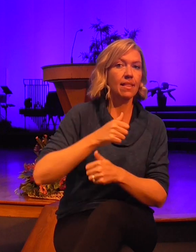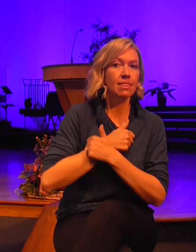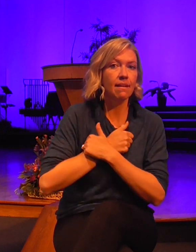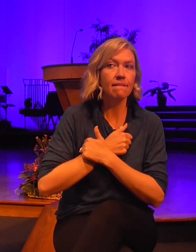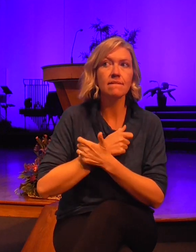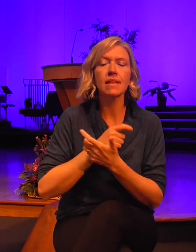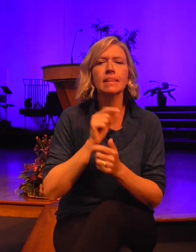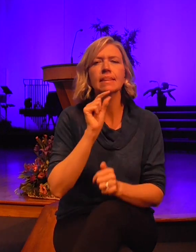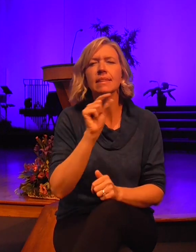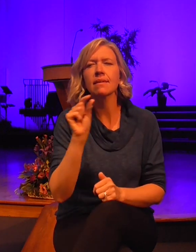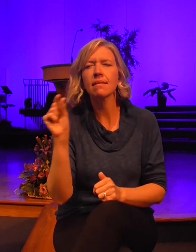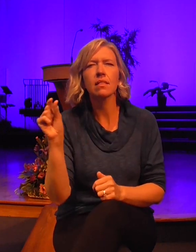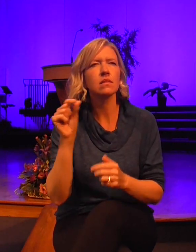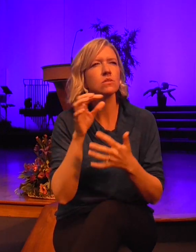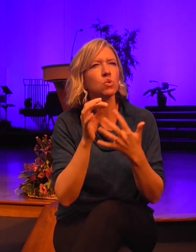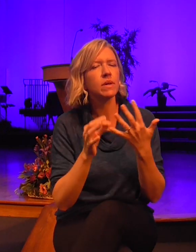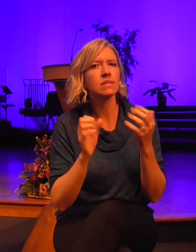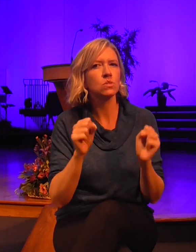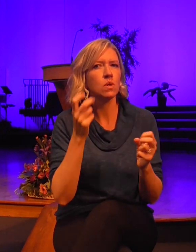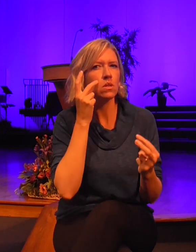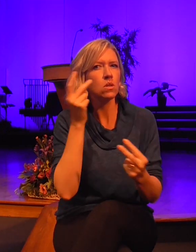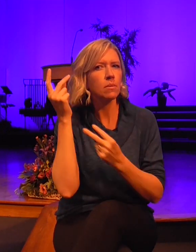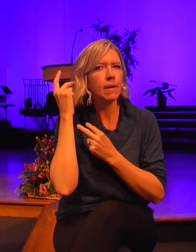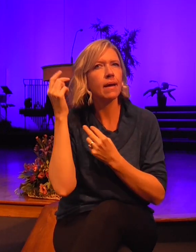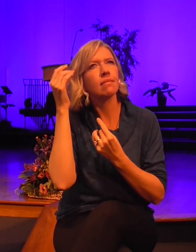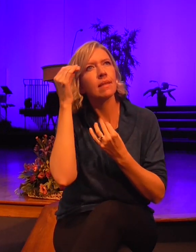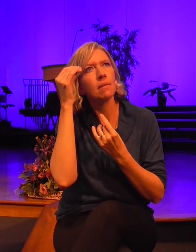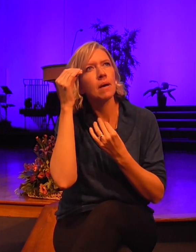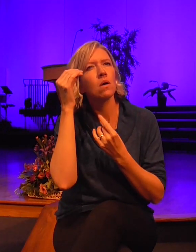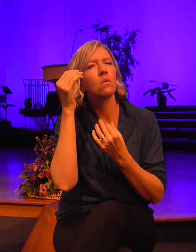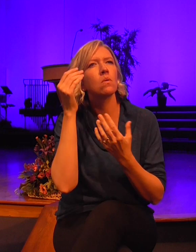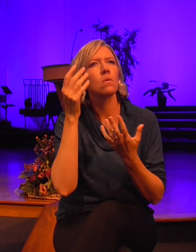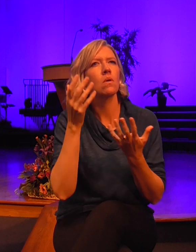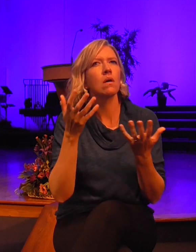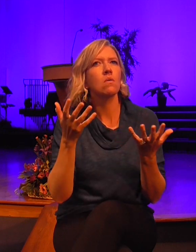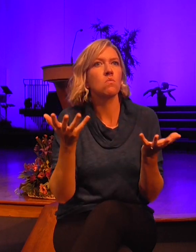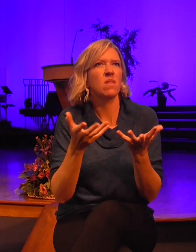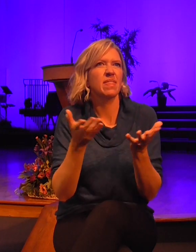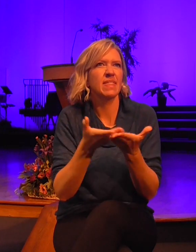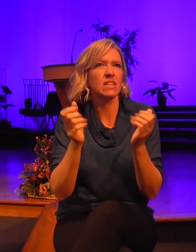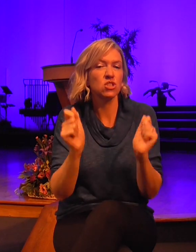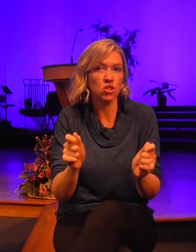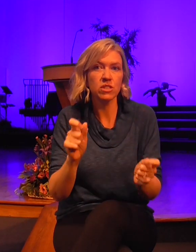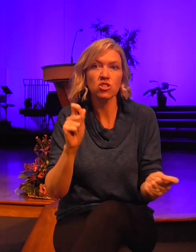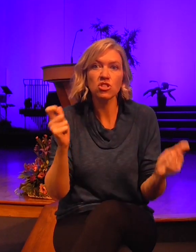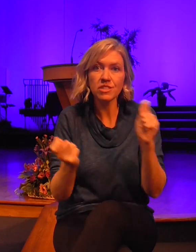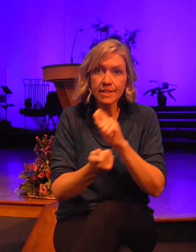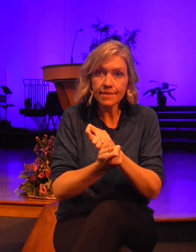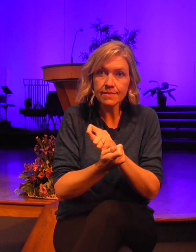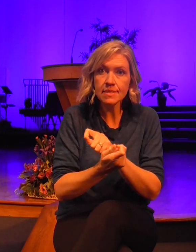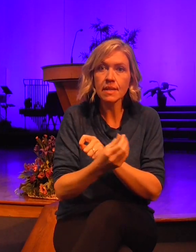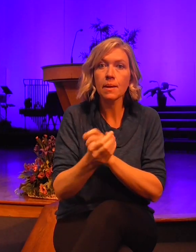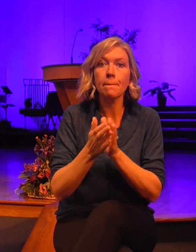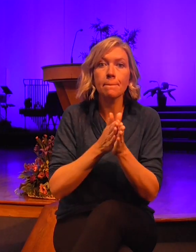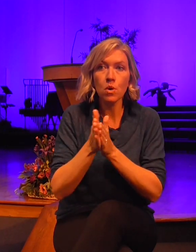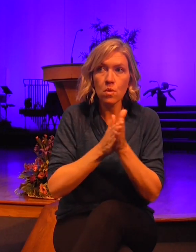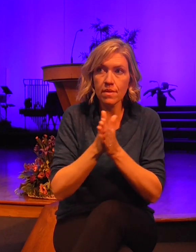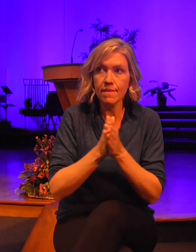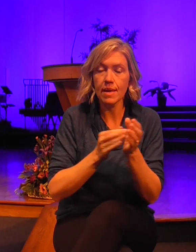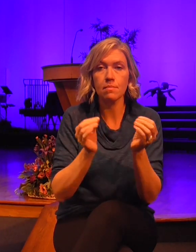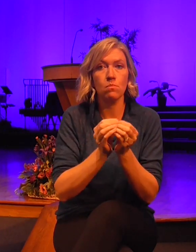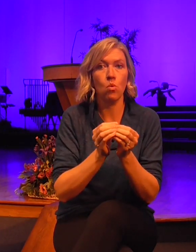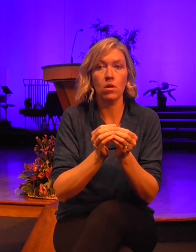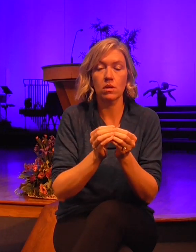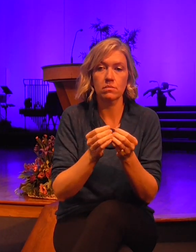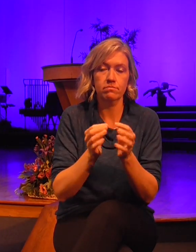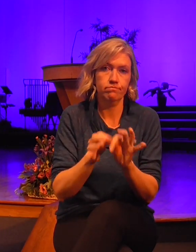choices you may look back that you made this upcoming week could have been the thing that shifted and motivated that greater good to